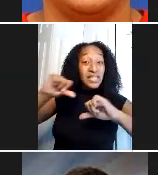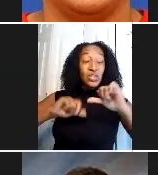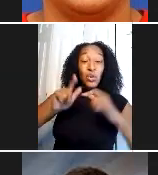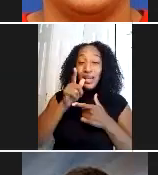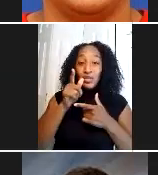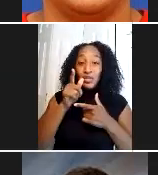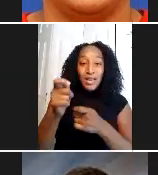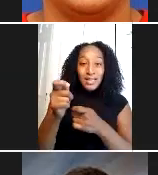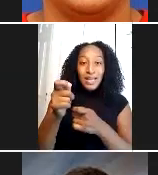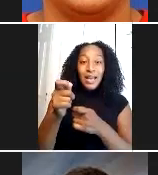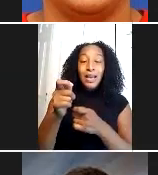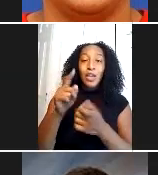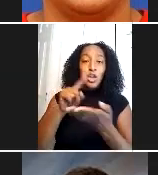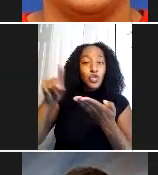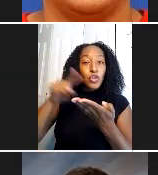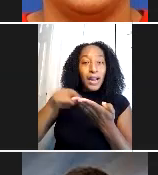phenomena